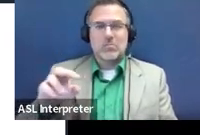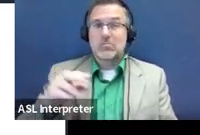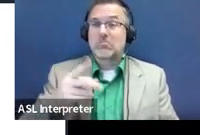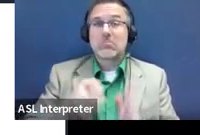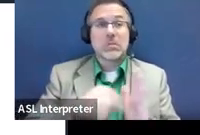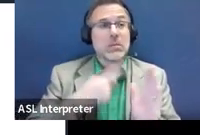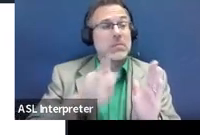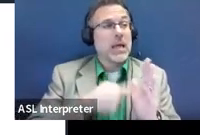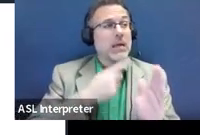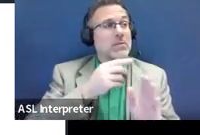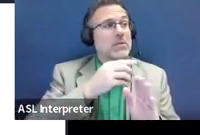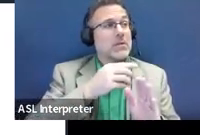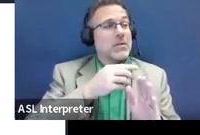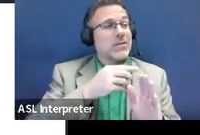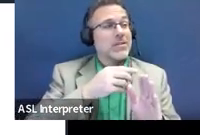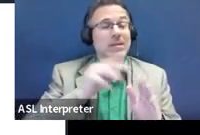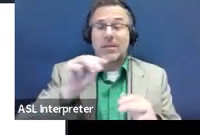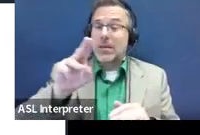Like they are used.